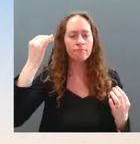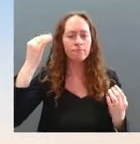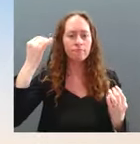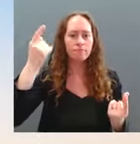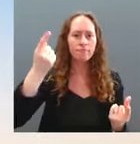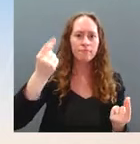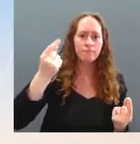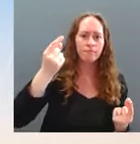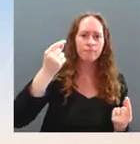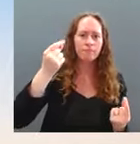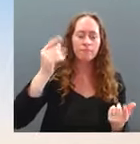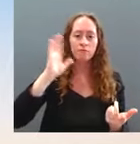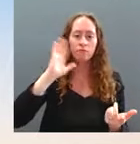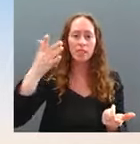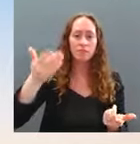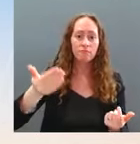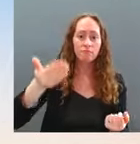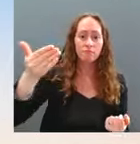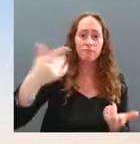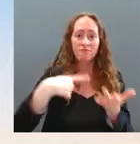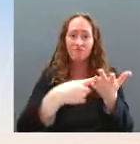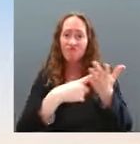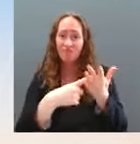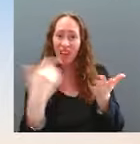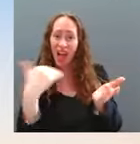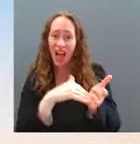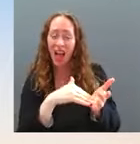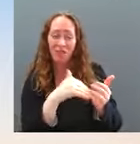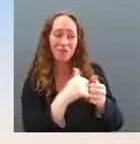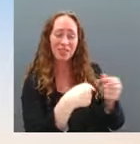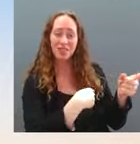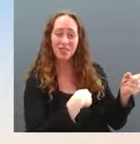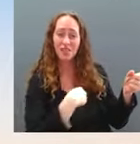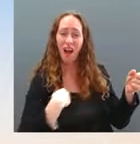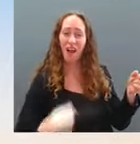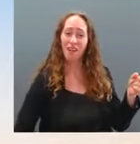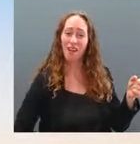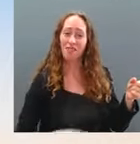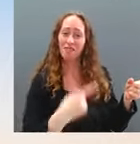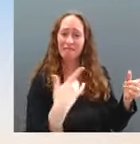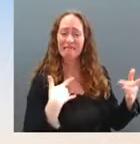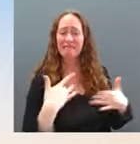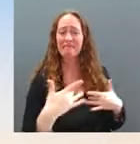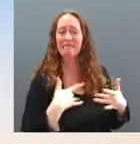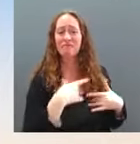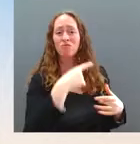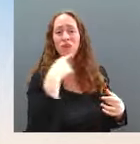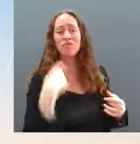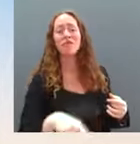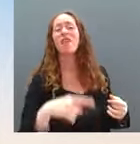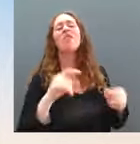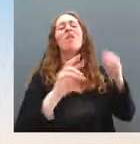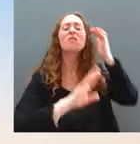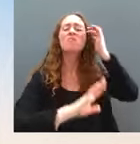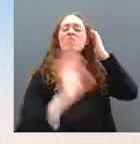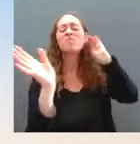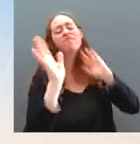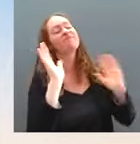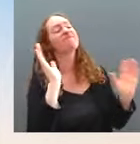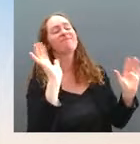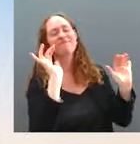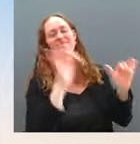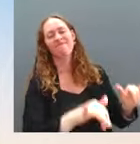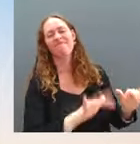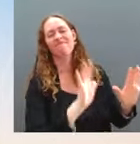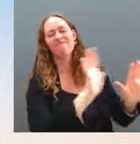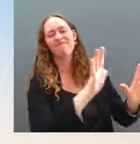not going to budge on its position, which is to not really get involved and try to push them off? There will be ongoing conversations